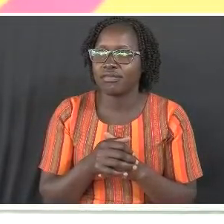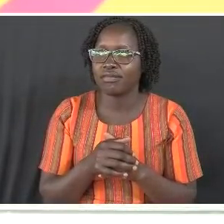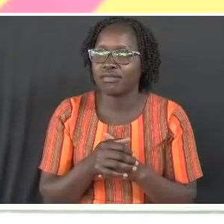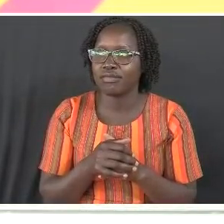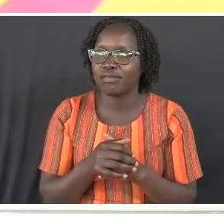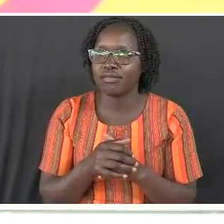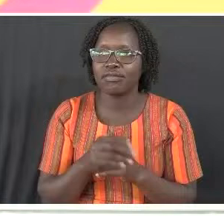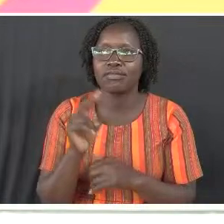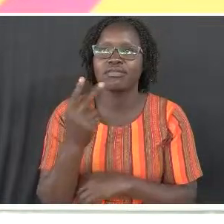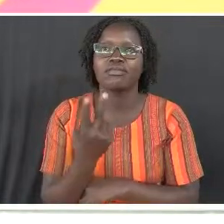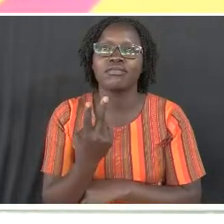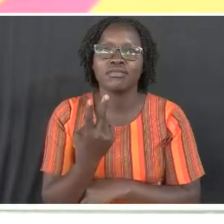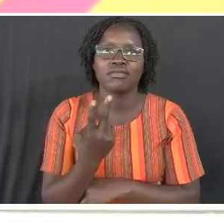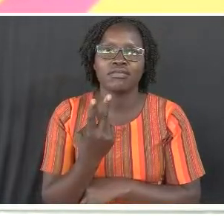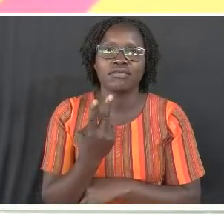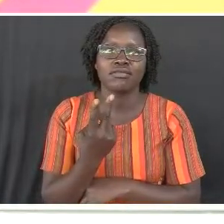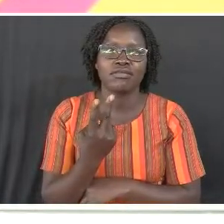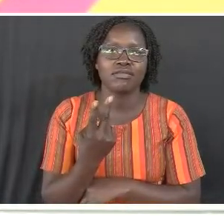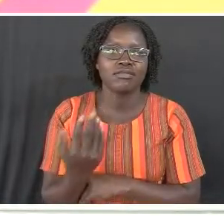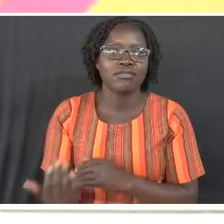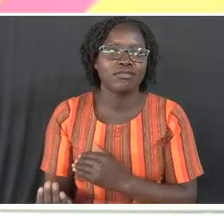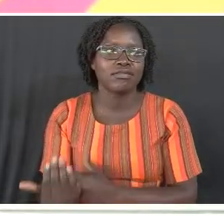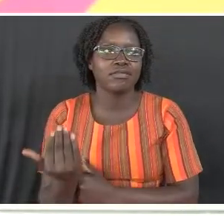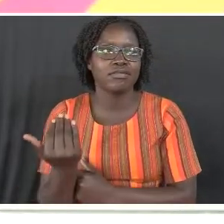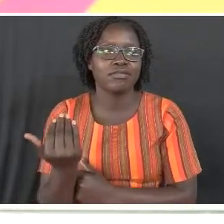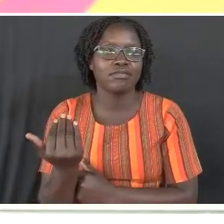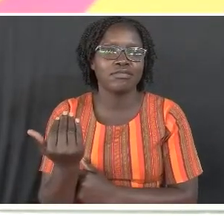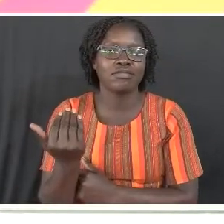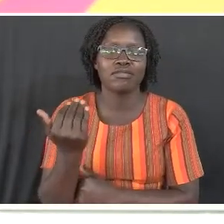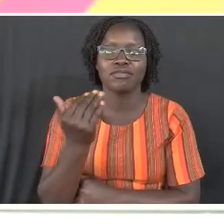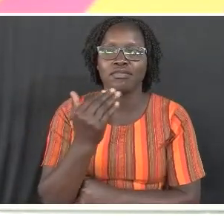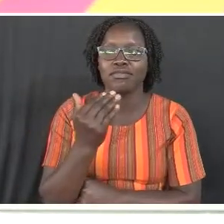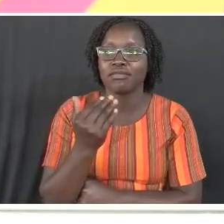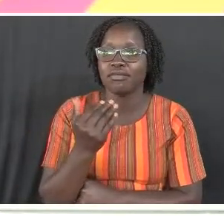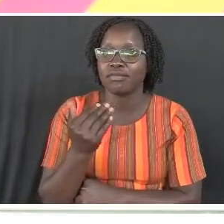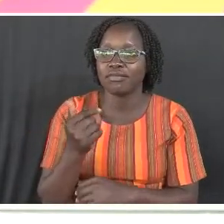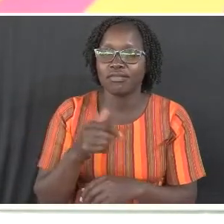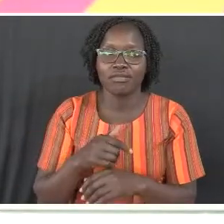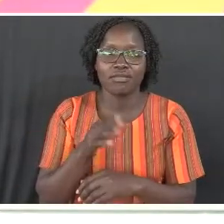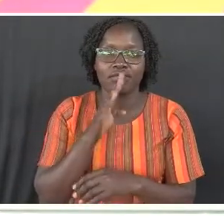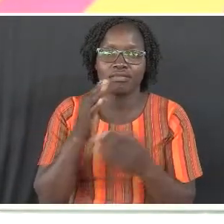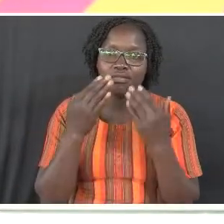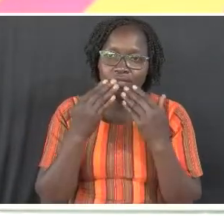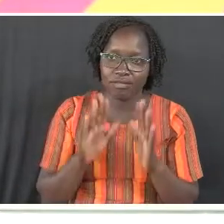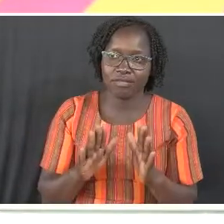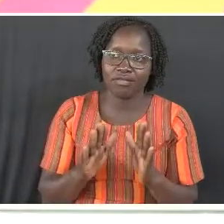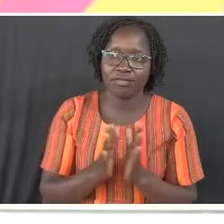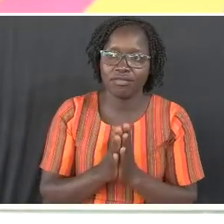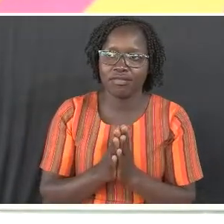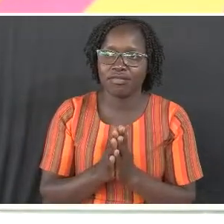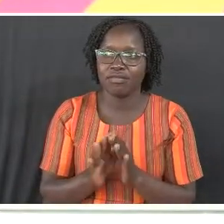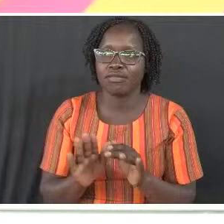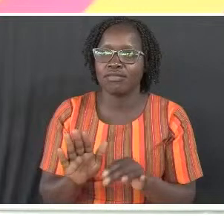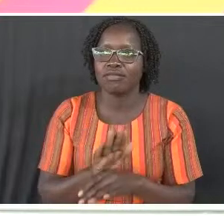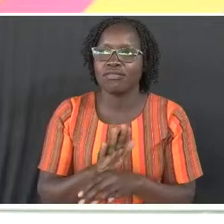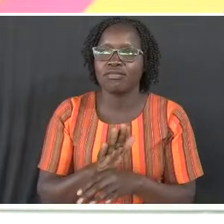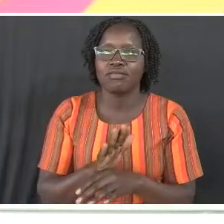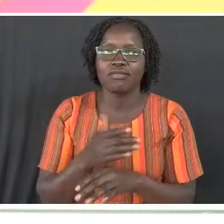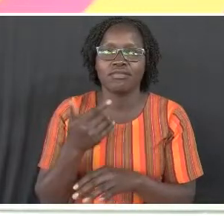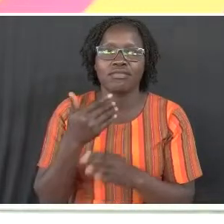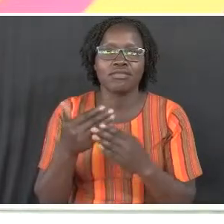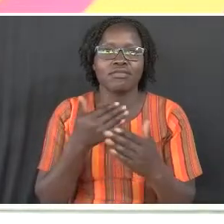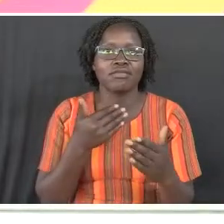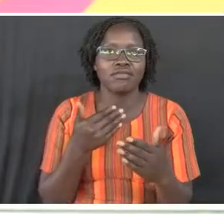brush twice. One is in the morning after taking your breakfast. Most of us brush